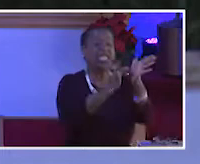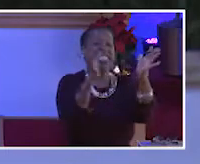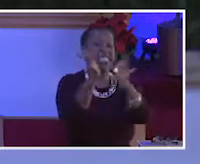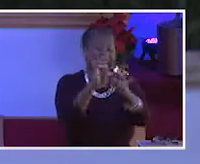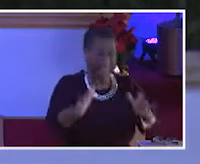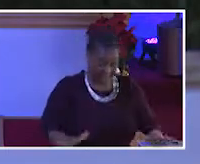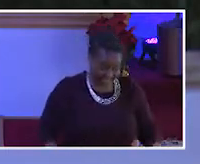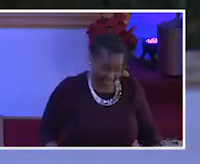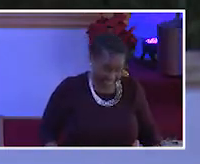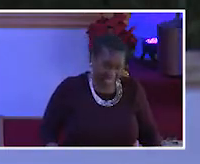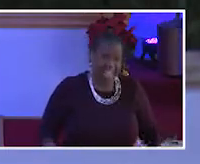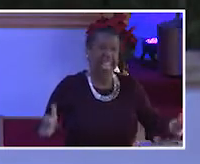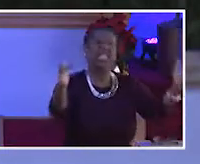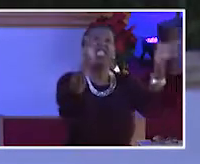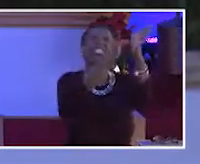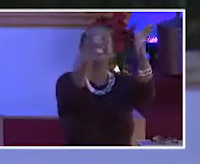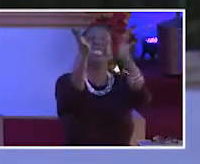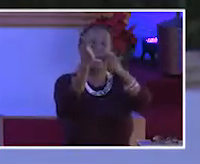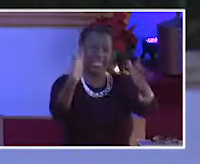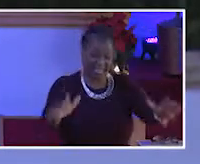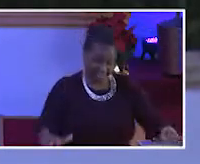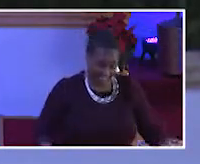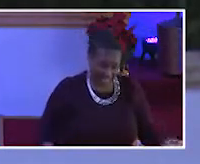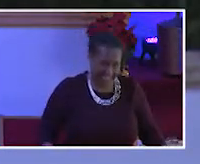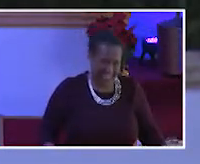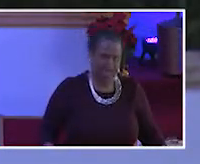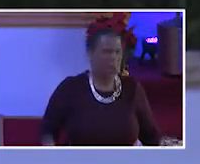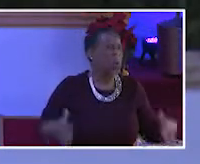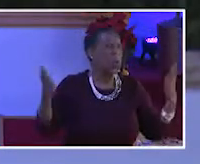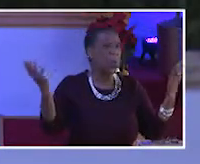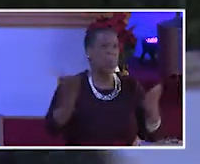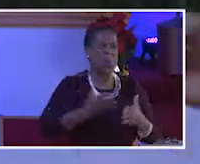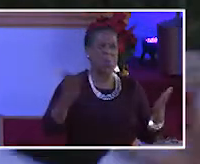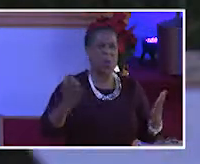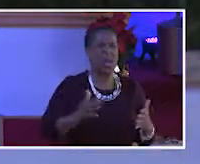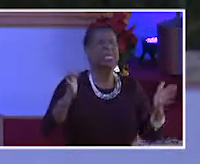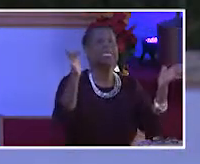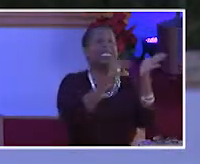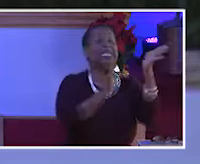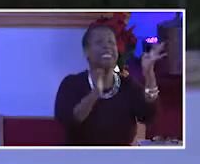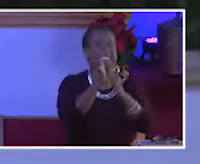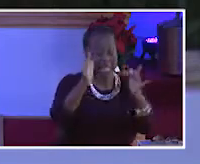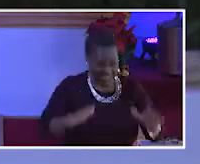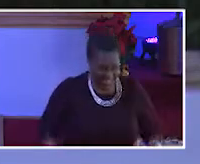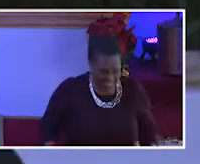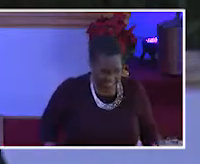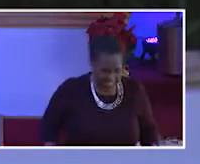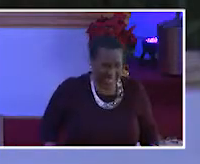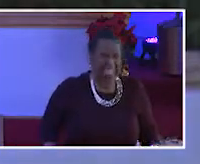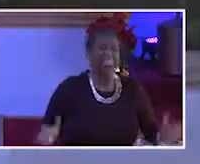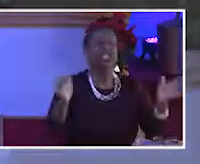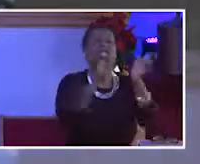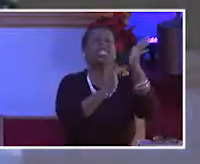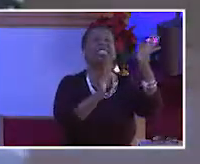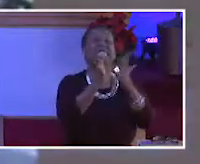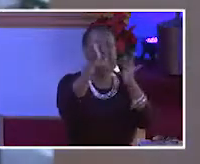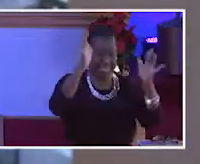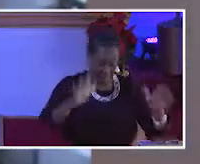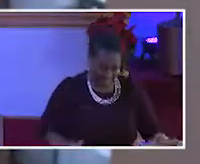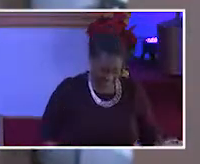Jesus. Jesus. You ought to get happy right now. Jesus.